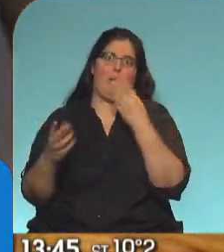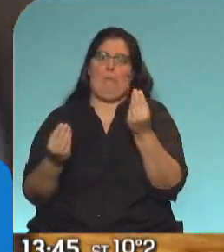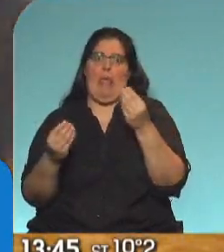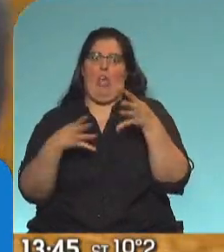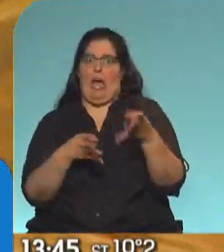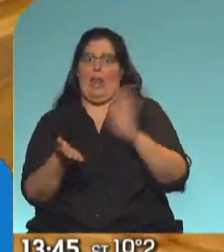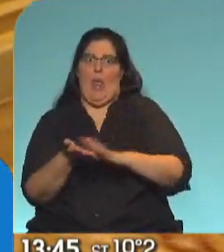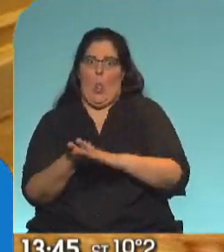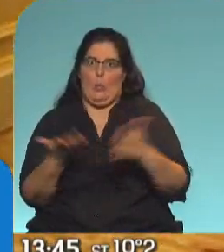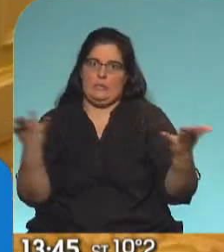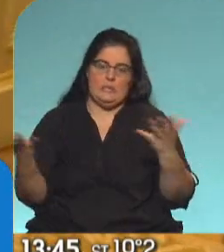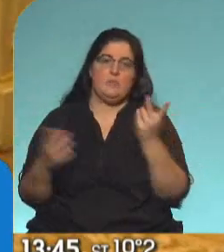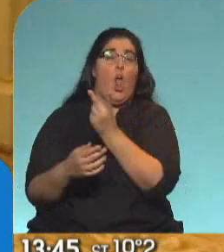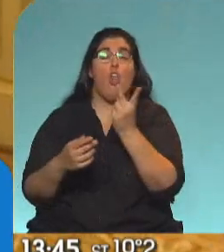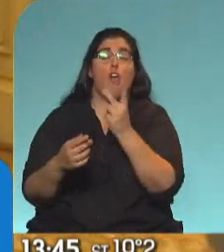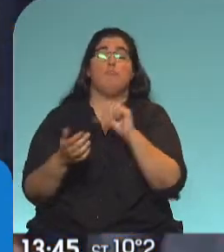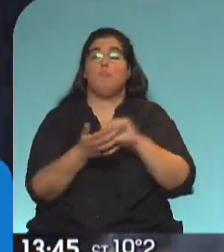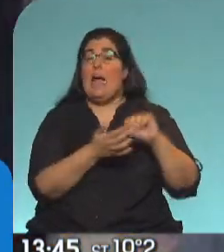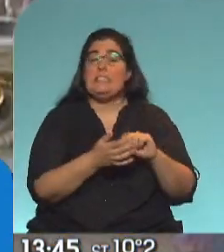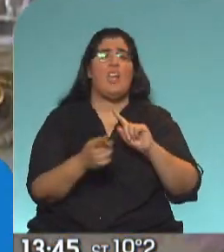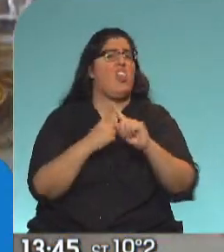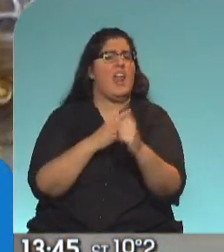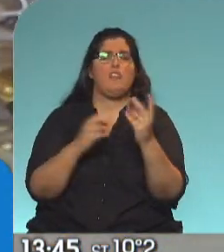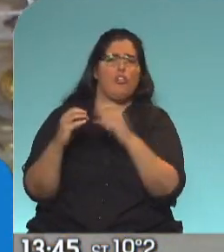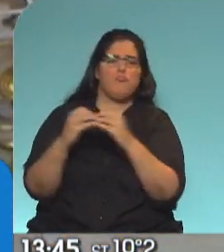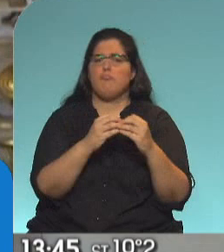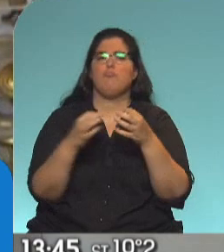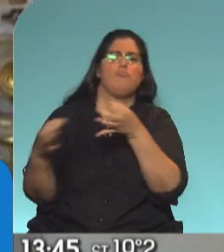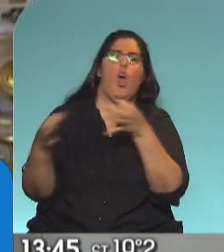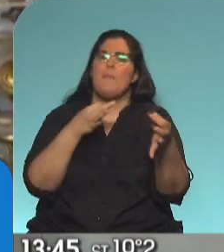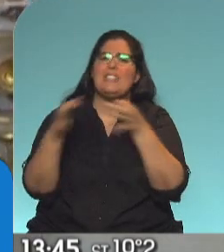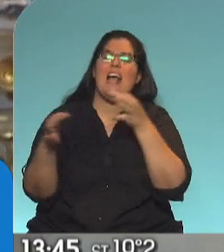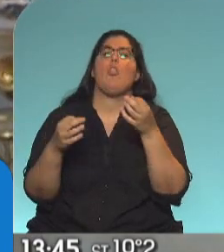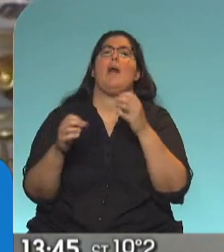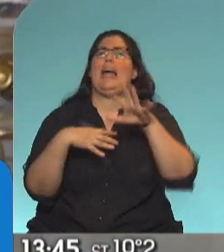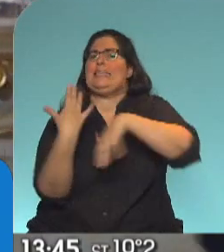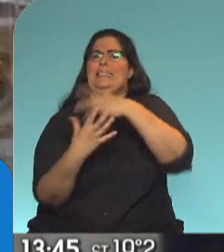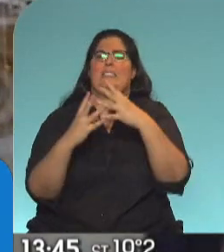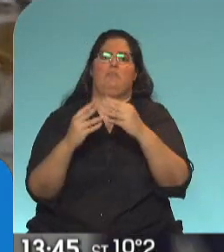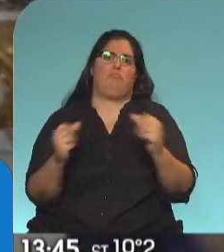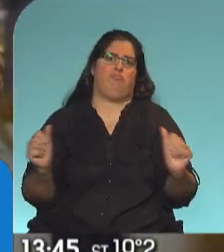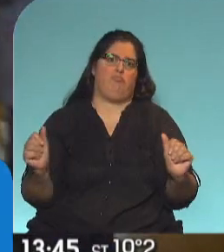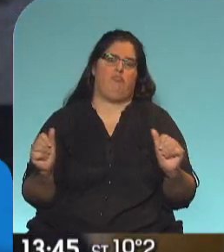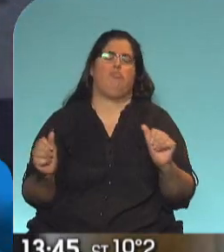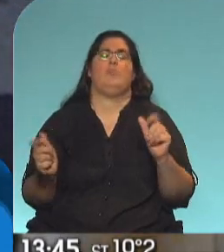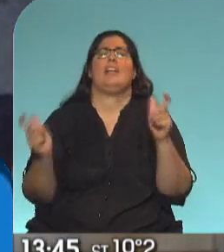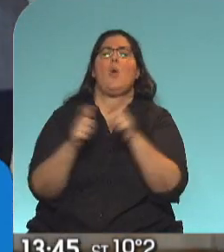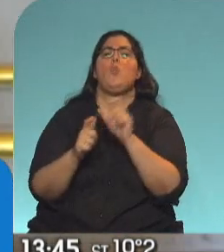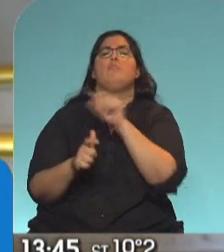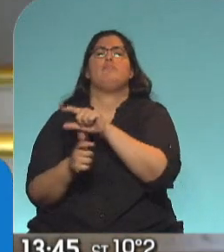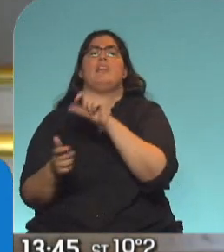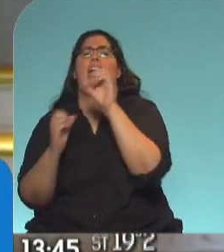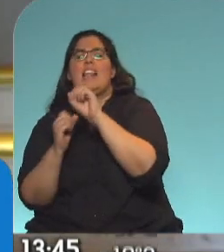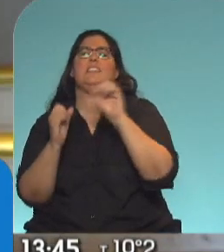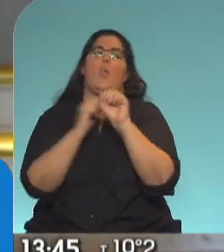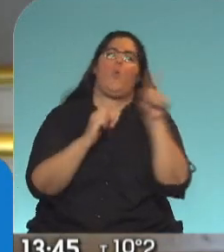Ahora, las dos naciones iniciaron conversaciones directas para desactivar la crisis con reuniones en Estambul y en Atenas. But there